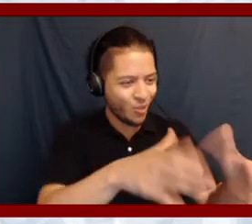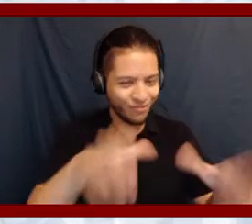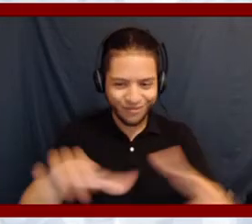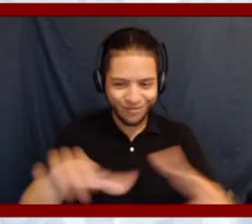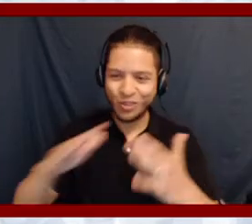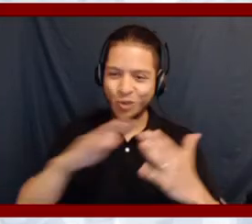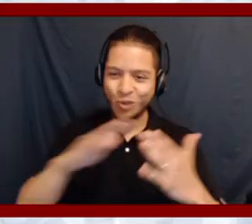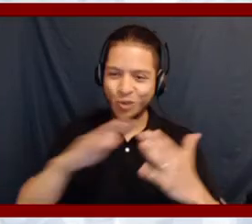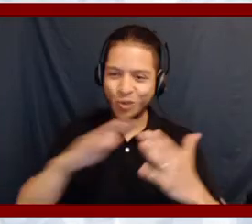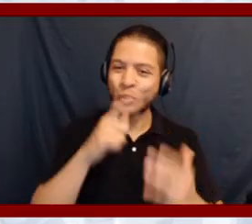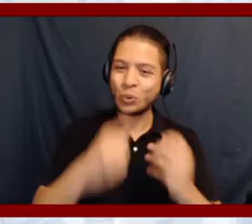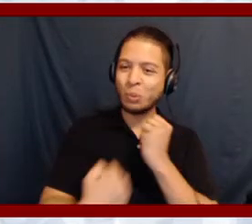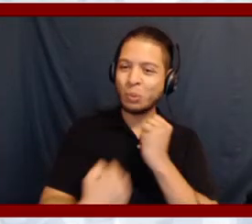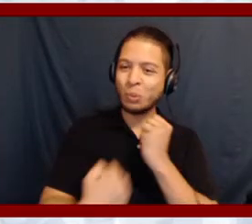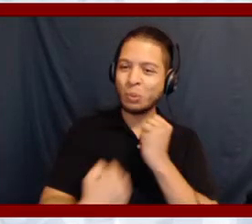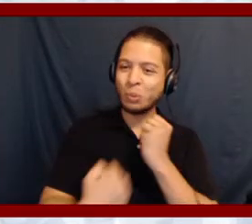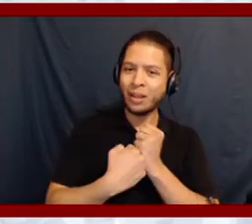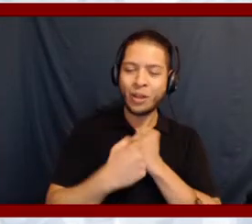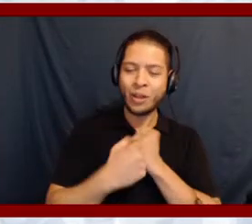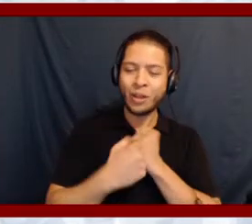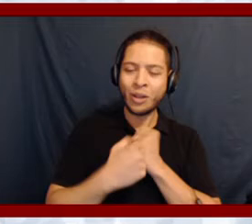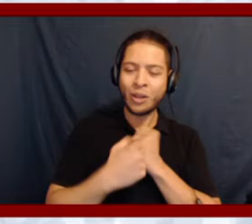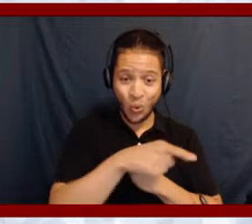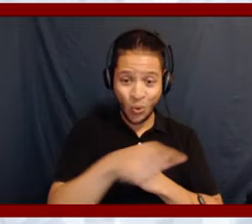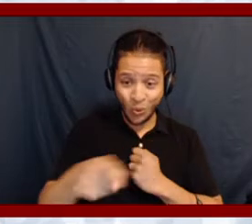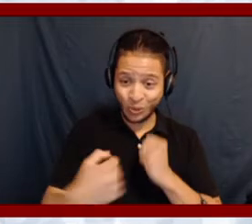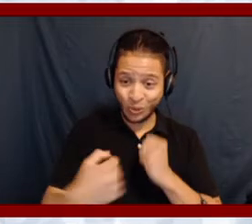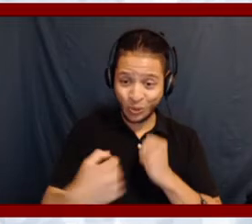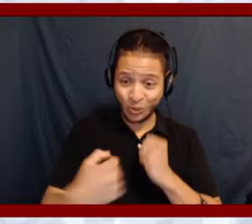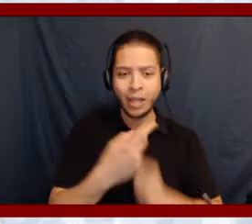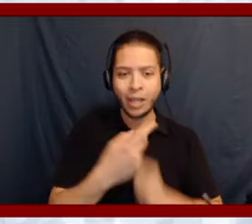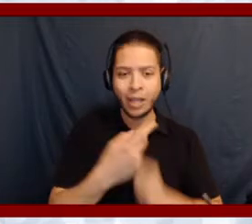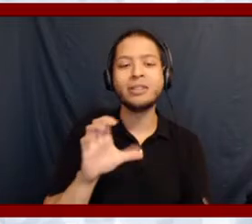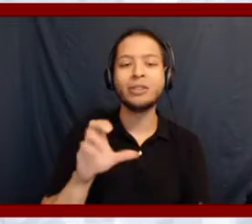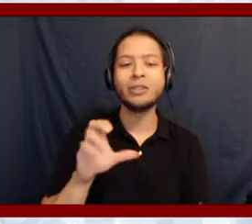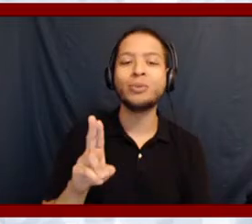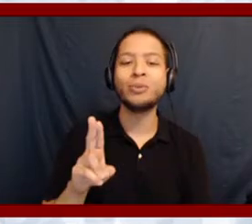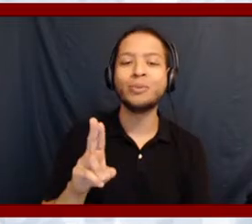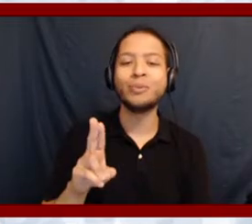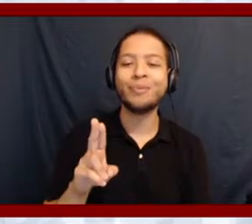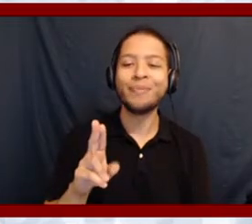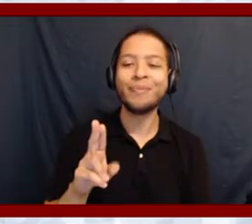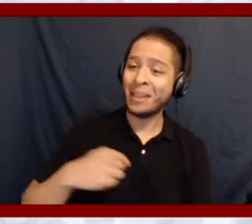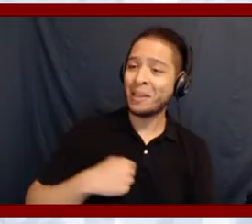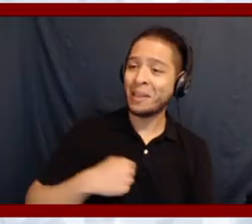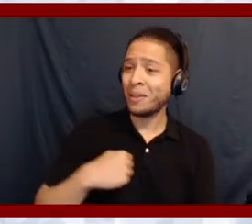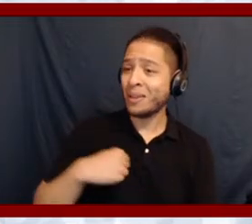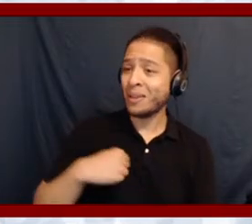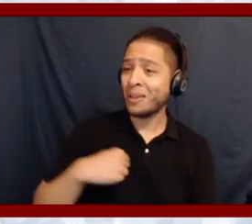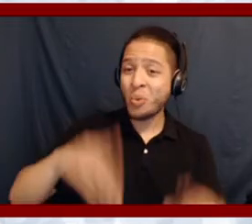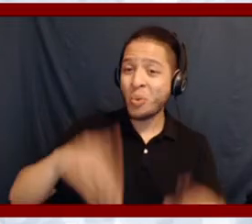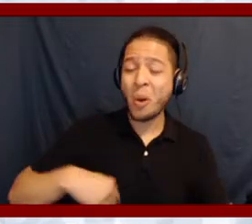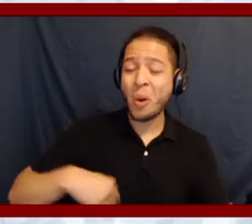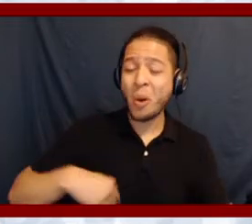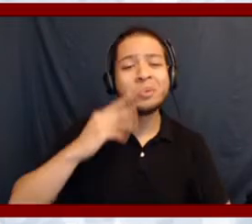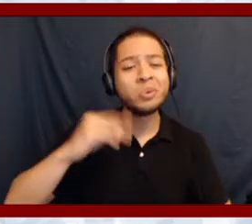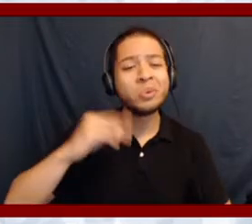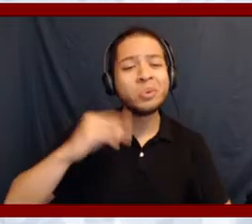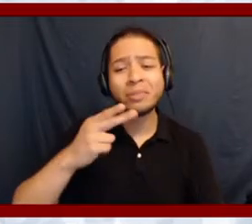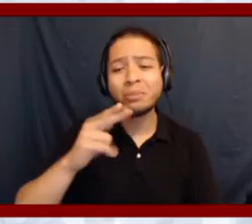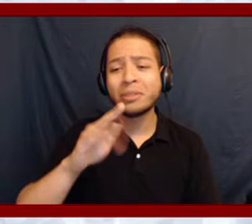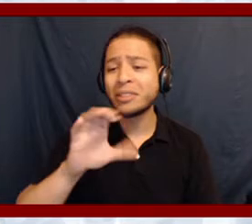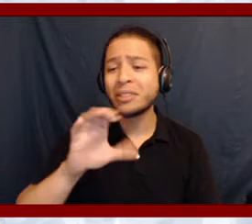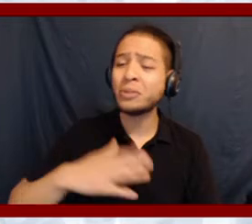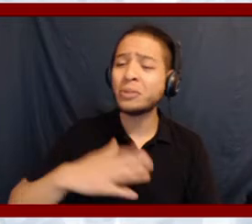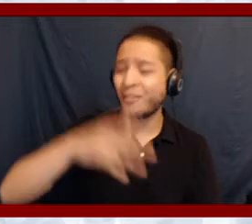fit into that category. I grew up on HBCU campuses. My father was a proud graduate of South Carolina